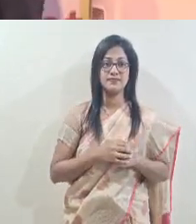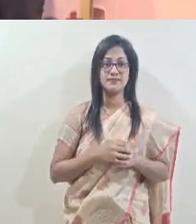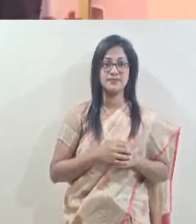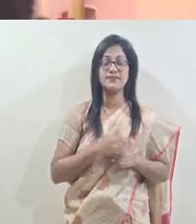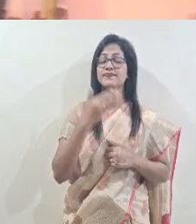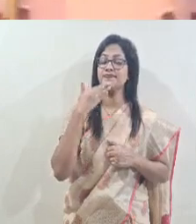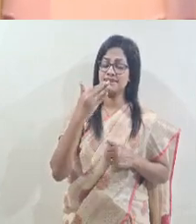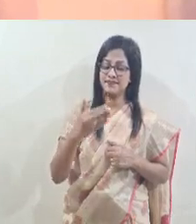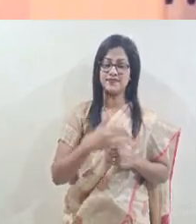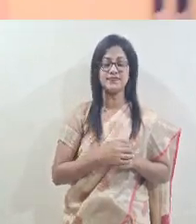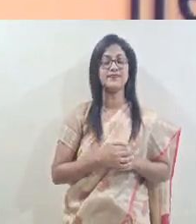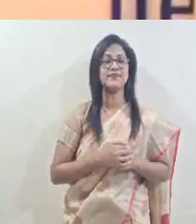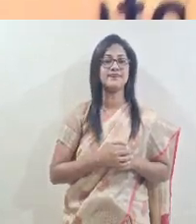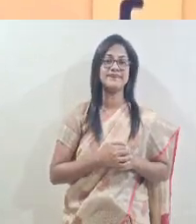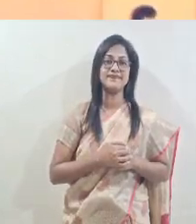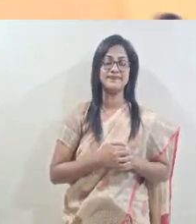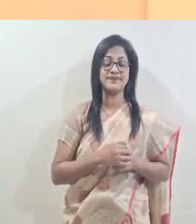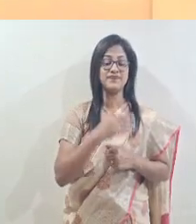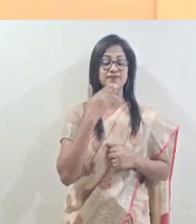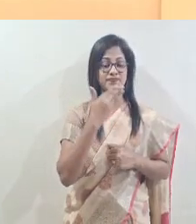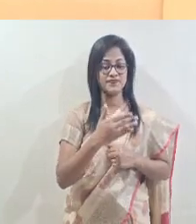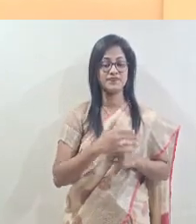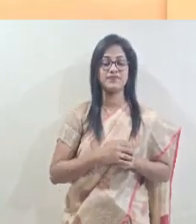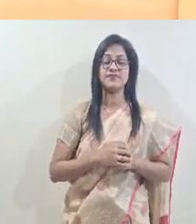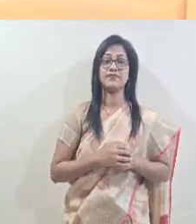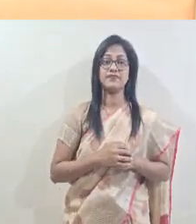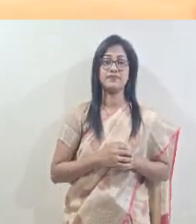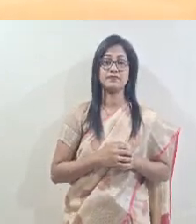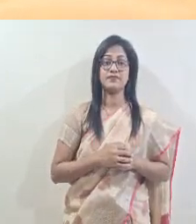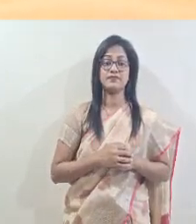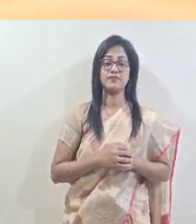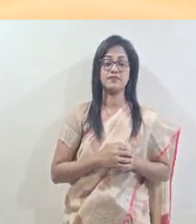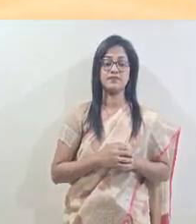Yeah, thank you. Thank you, sir. Thank you.